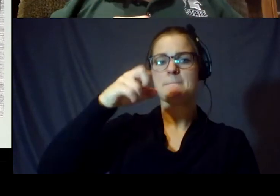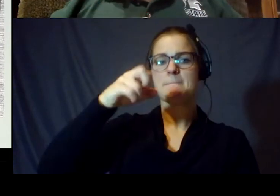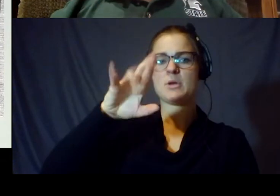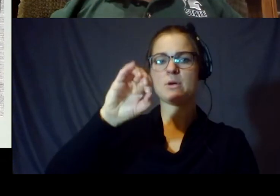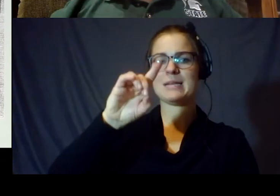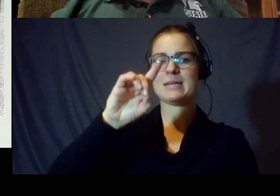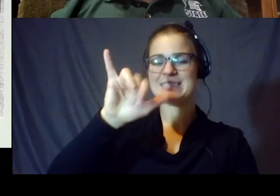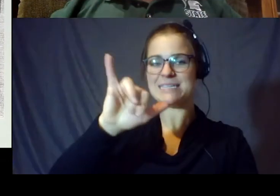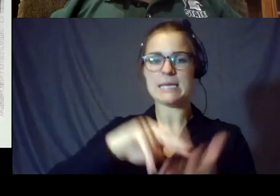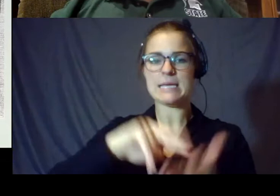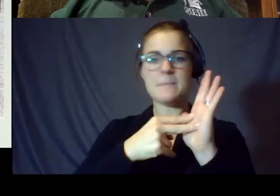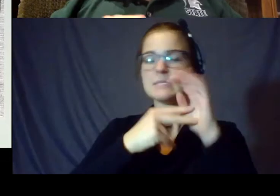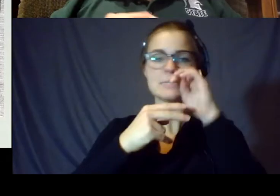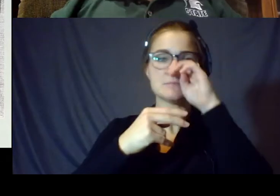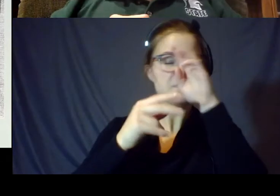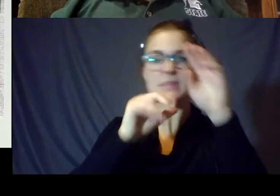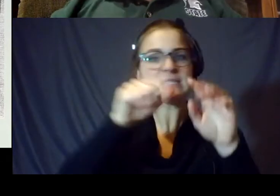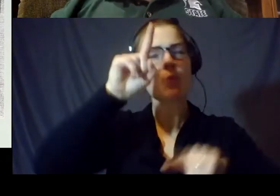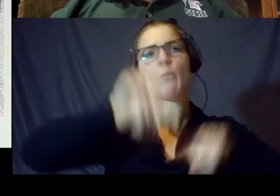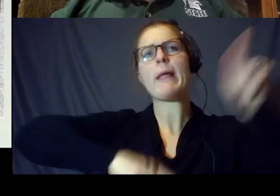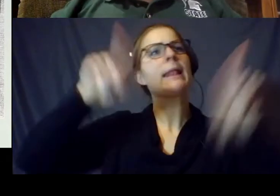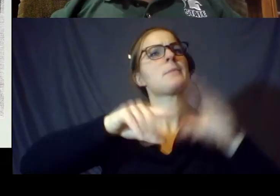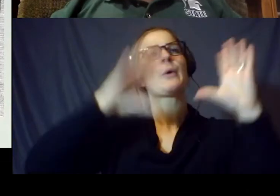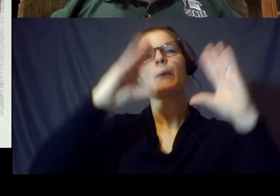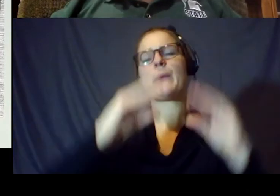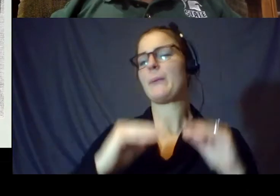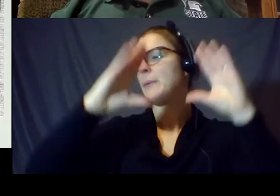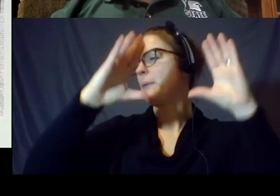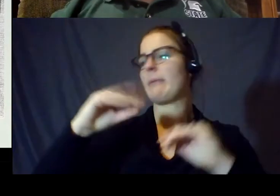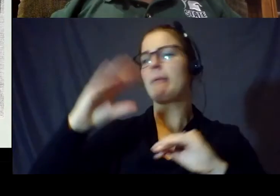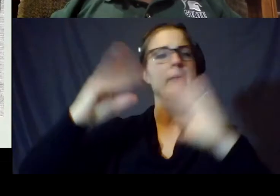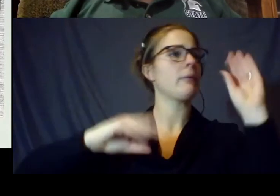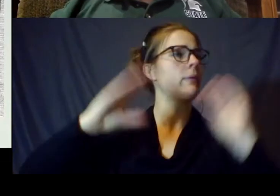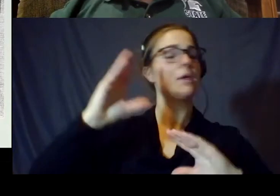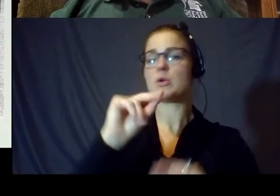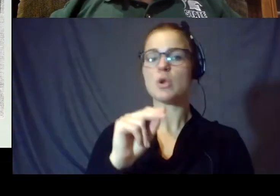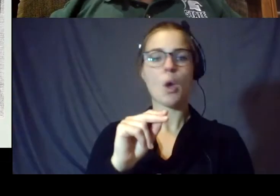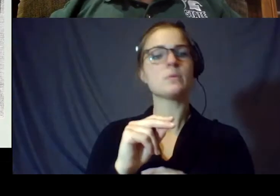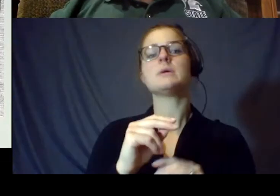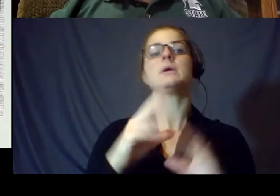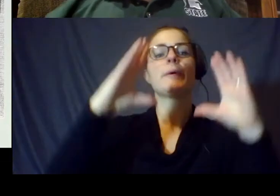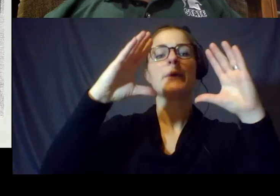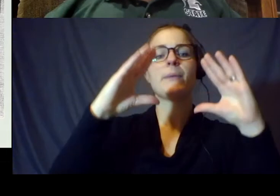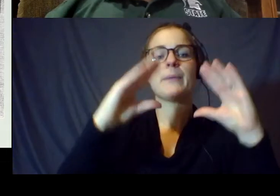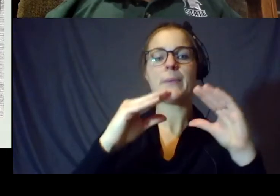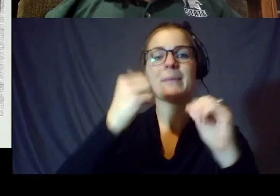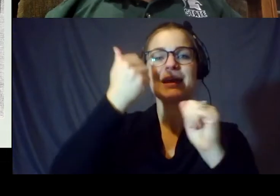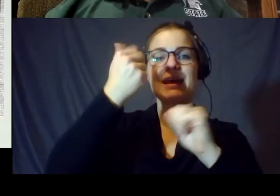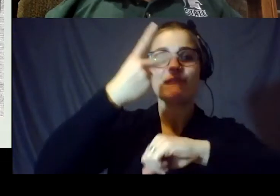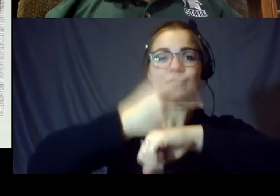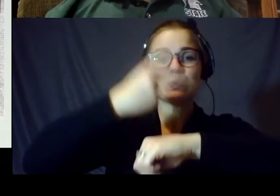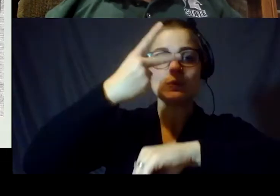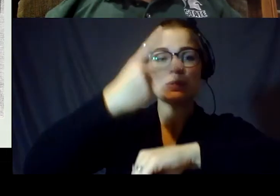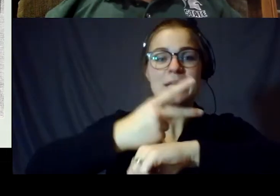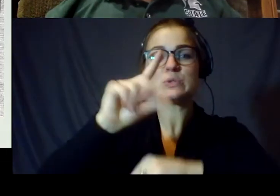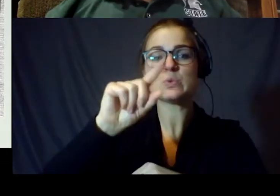decreases in brightness are not random. Algol dips every 2 days, 20 hours, and 49 minutes. And the dip is really short,